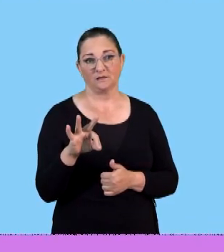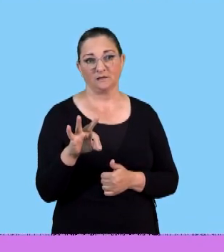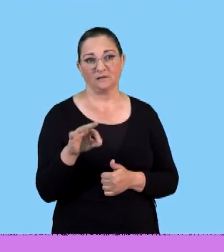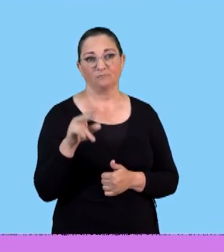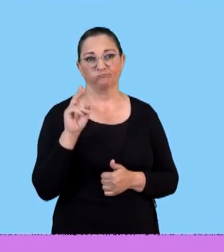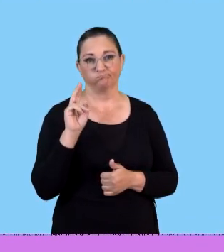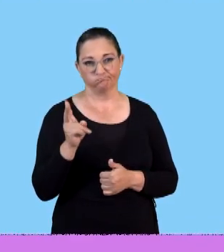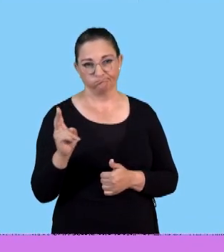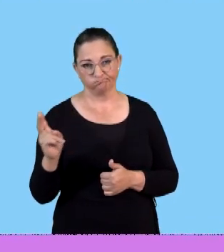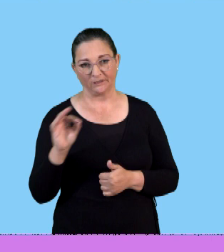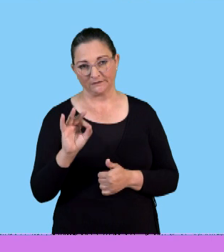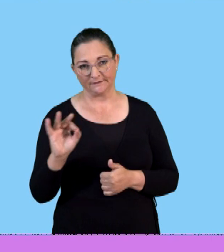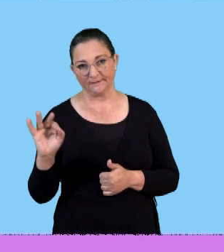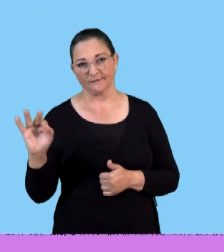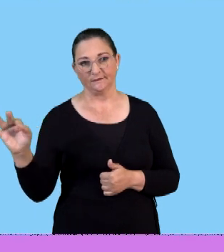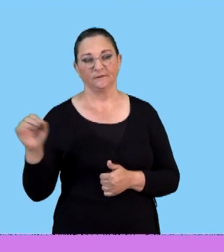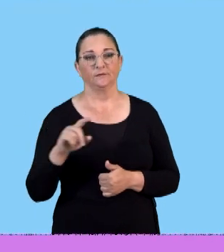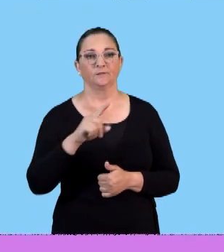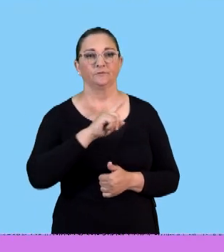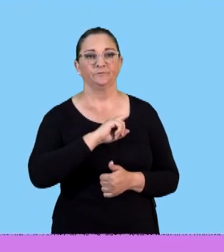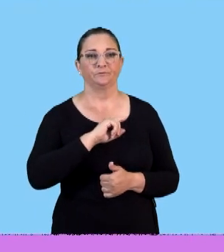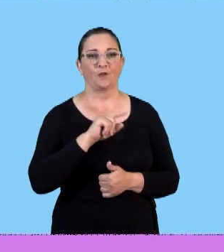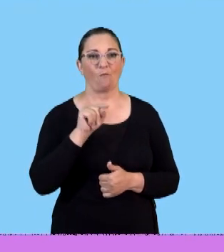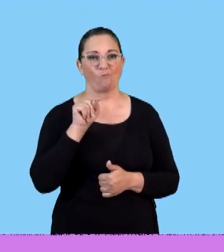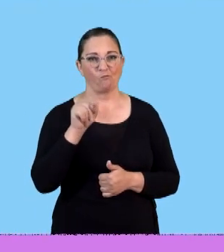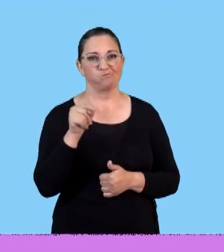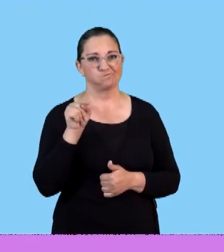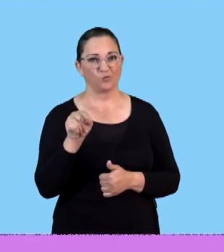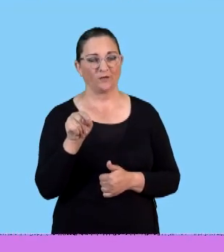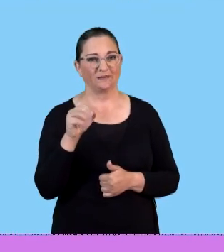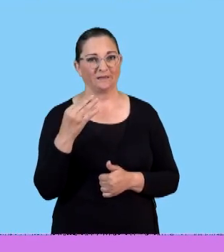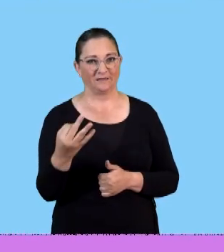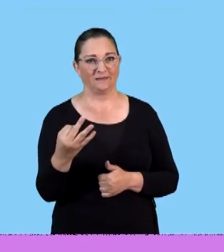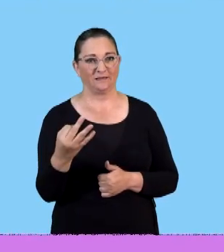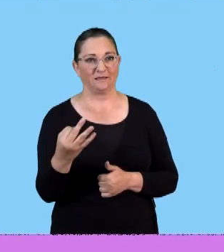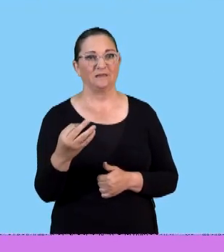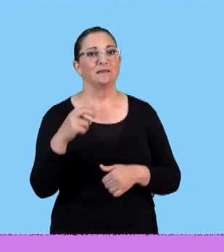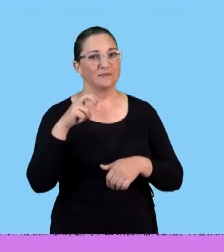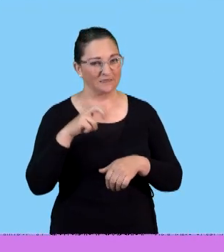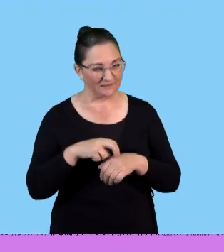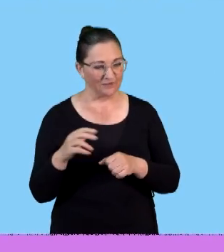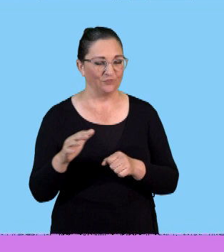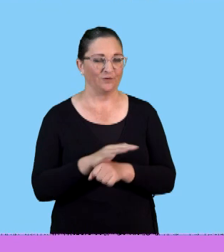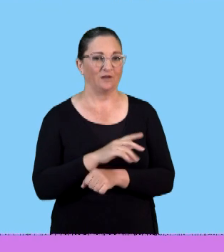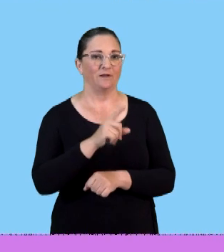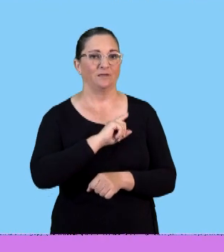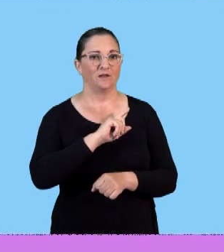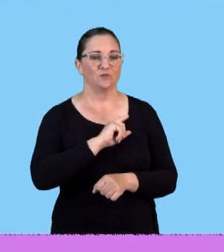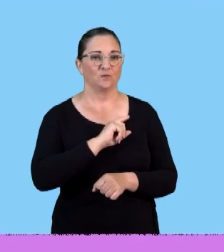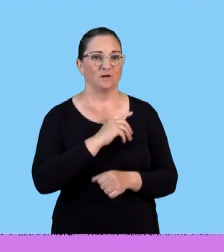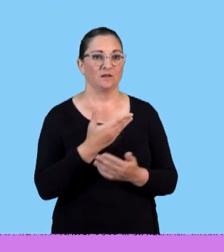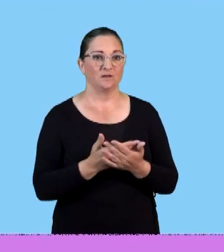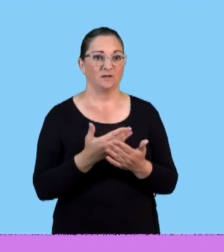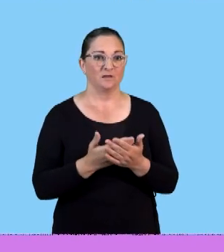83.3, and this 3 will repeat itself. So therefore, that 0.3 is a space that needs to be covered, right? So